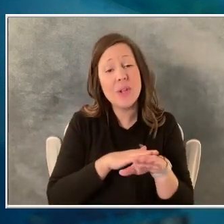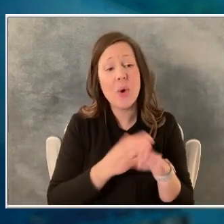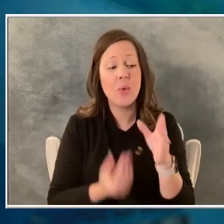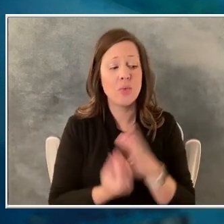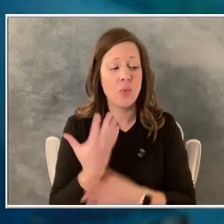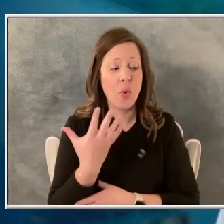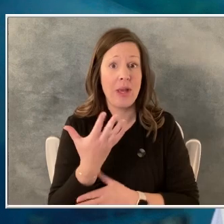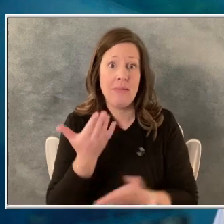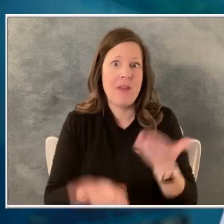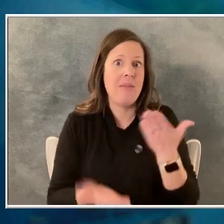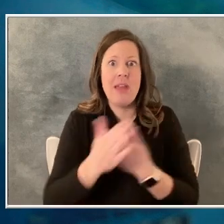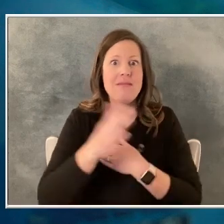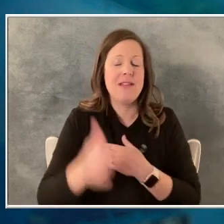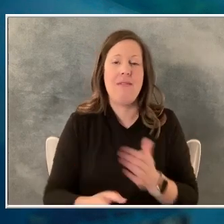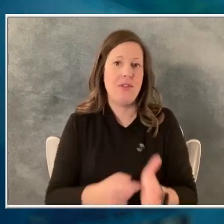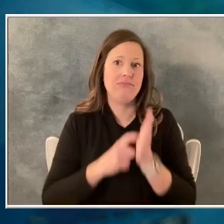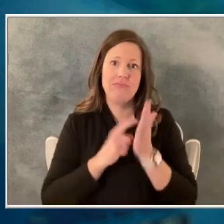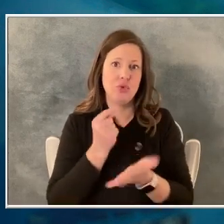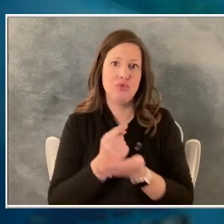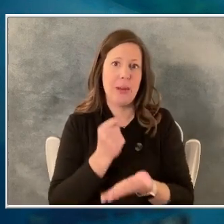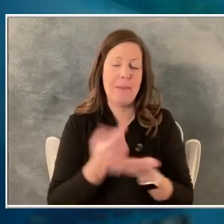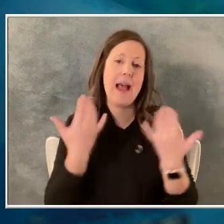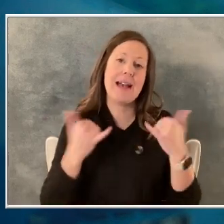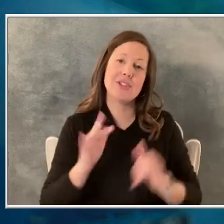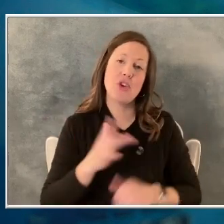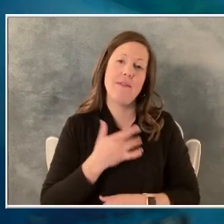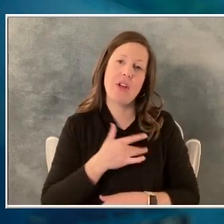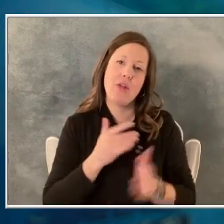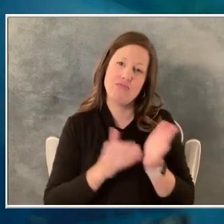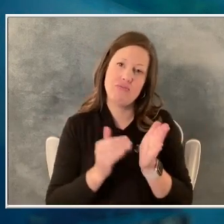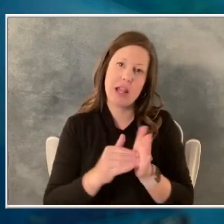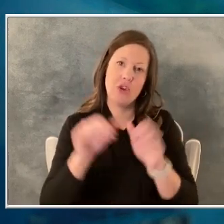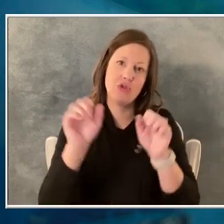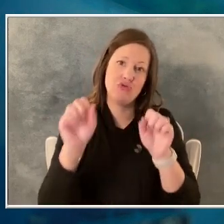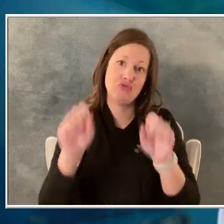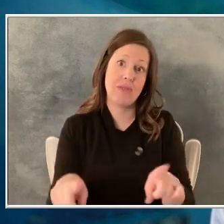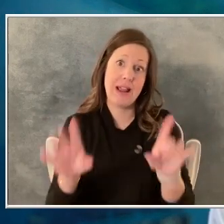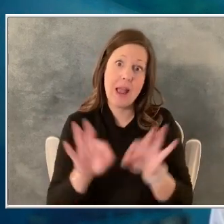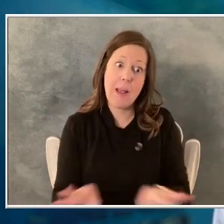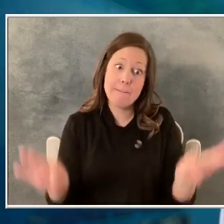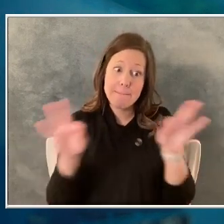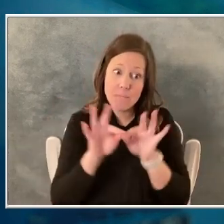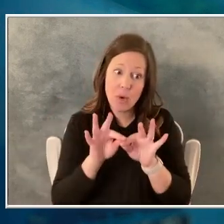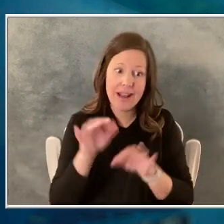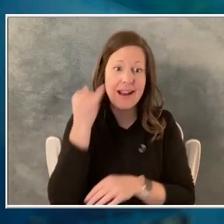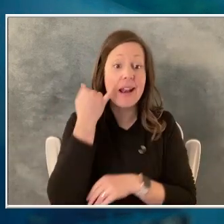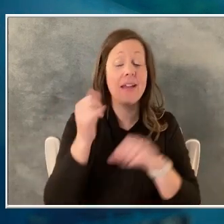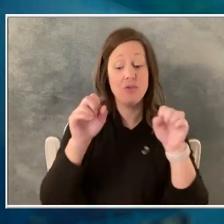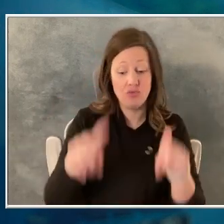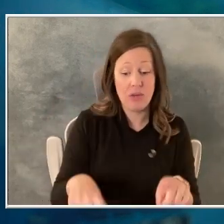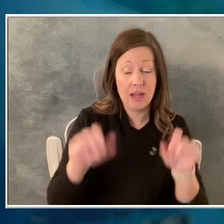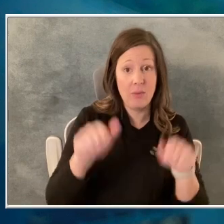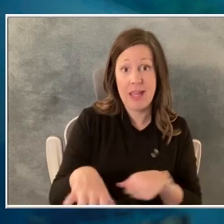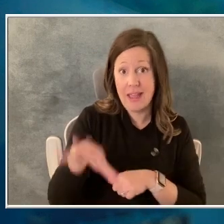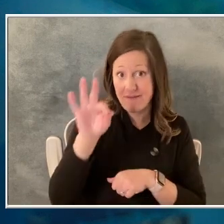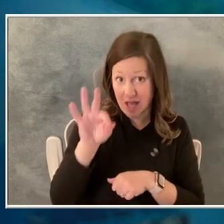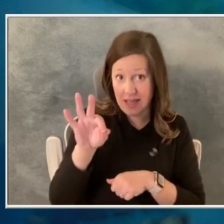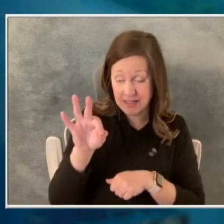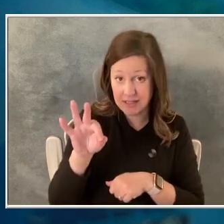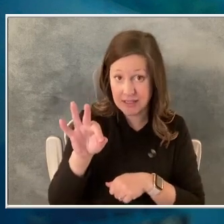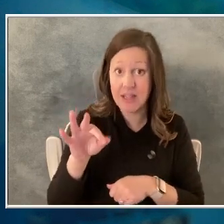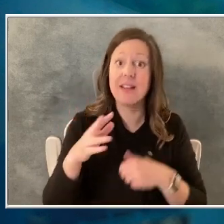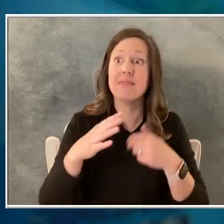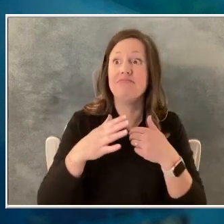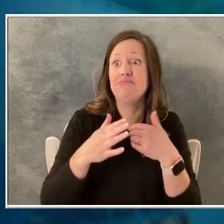treatment. I still think regular screening is important, and if we screen, we can find prostate cancer that's either aggressive and needs